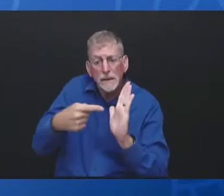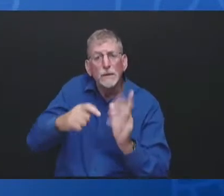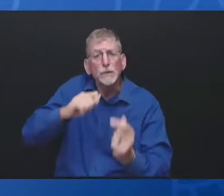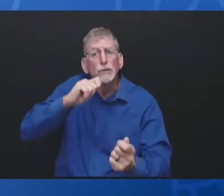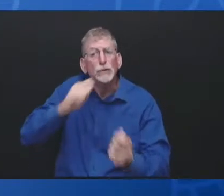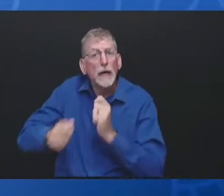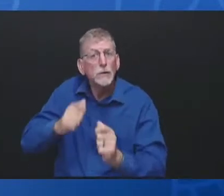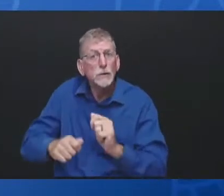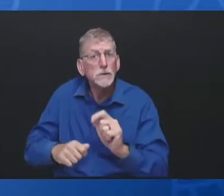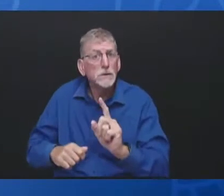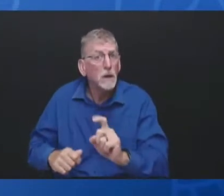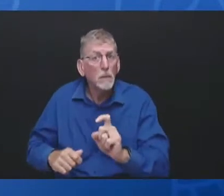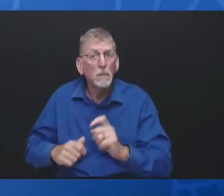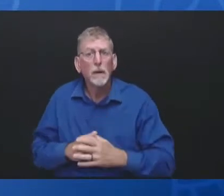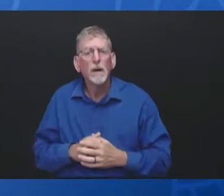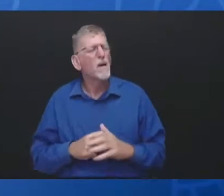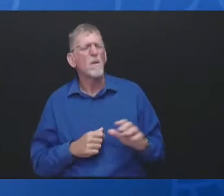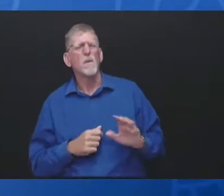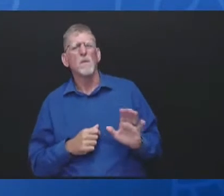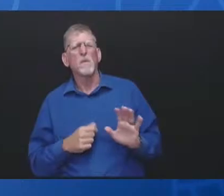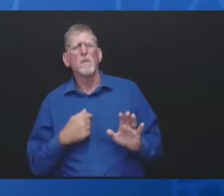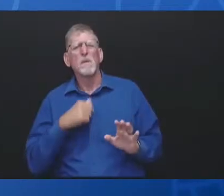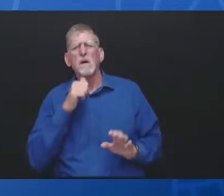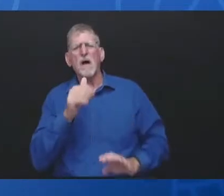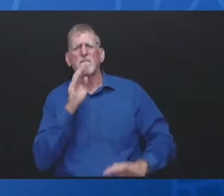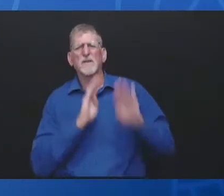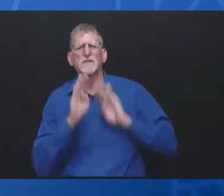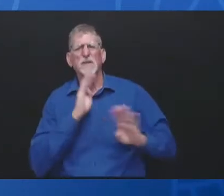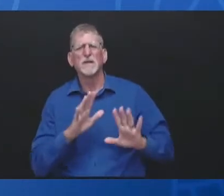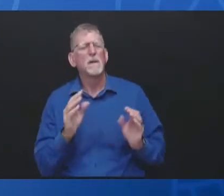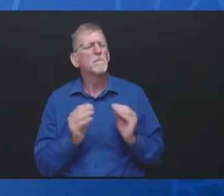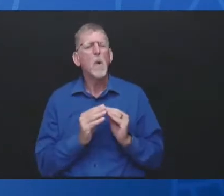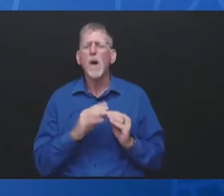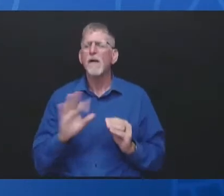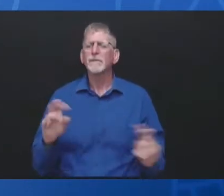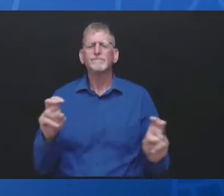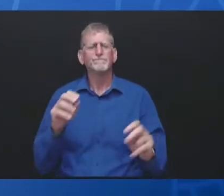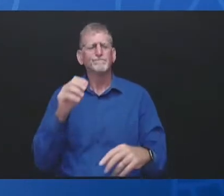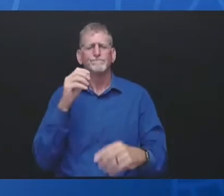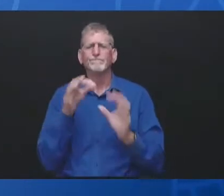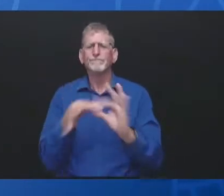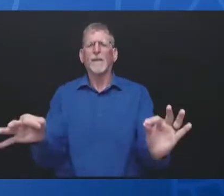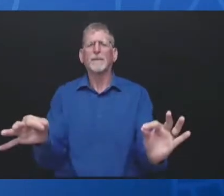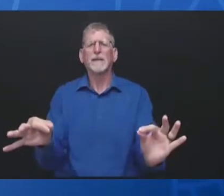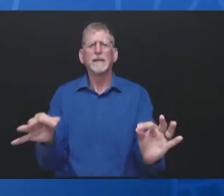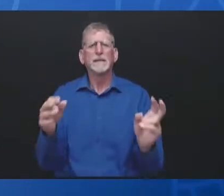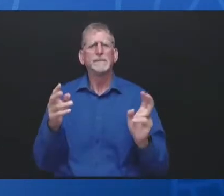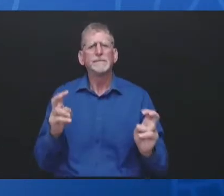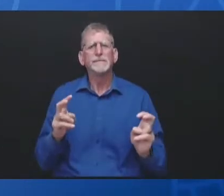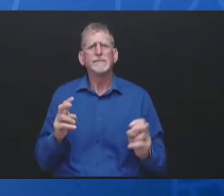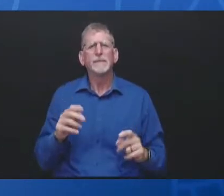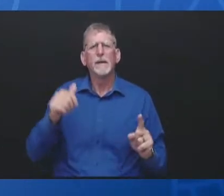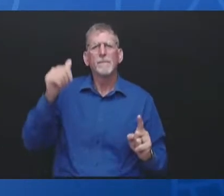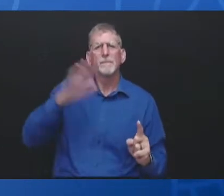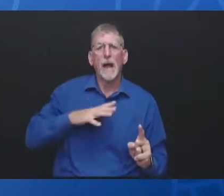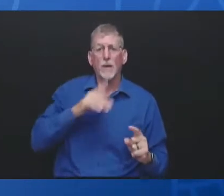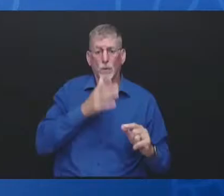It is a statement of the man who has led the effort for peace in so many different